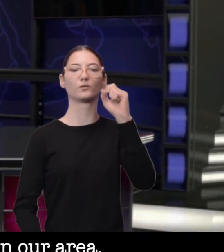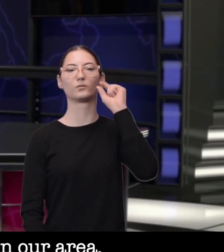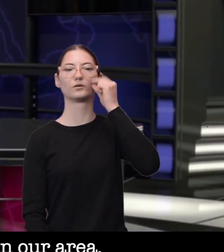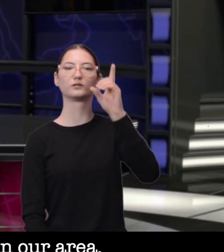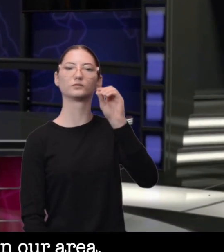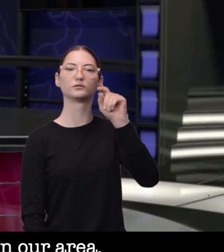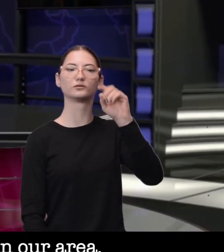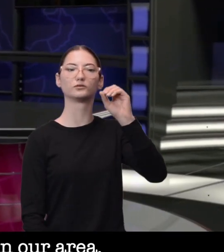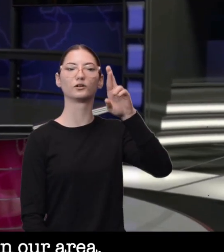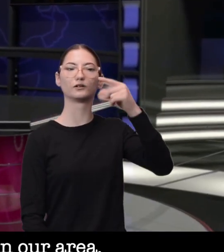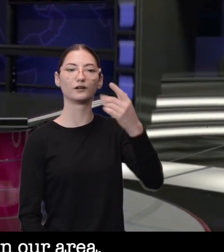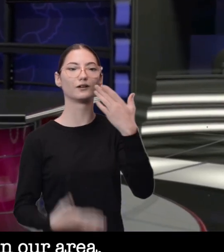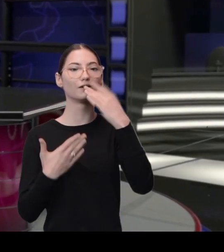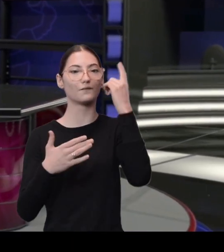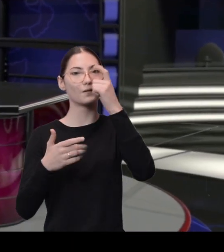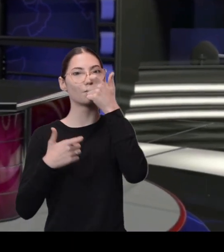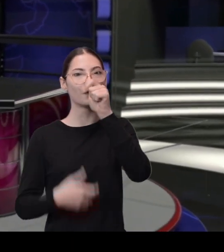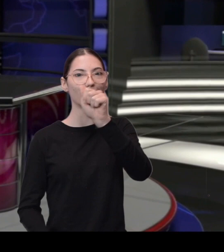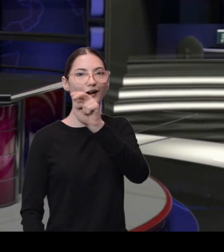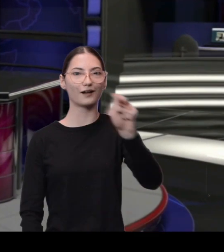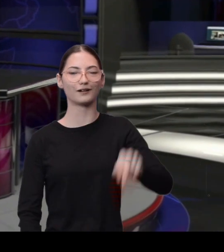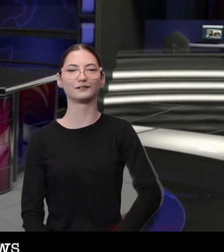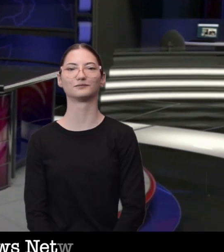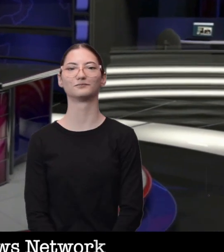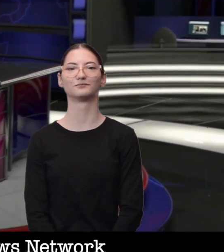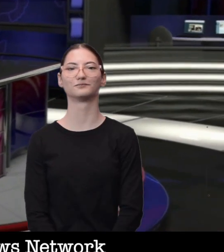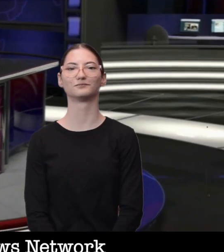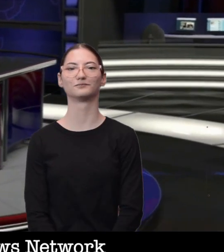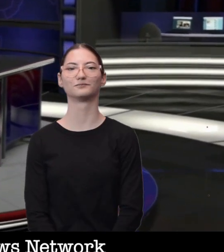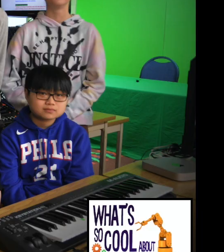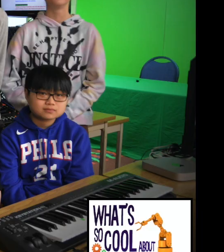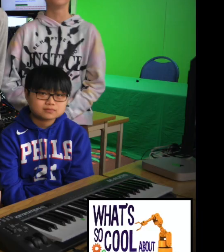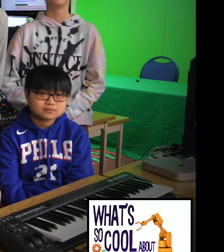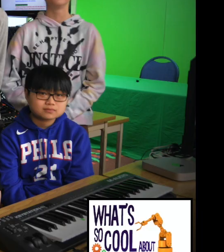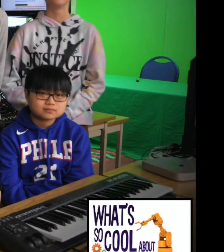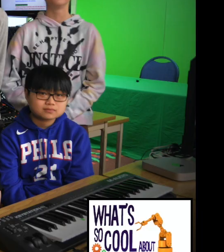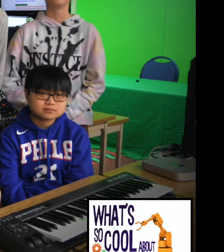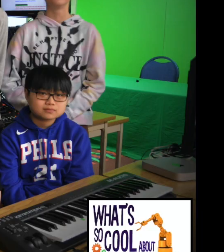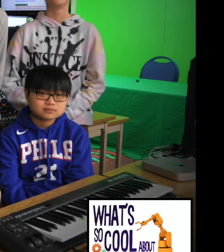area, check out what'ssocool.org. Thanks for tuning into the Armstrong News Network.